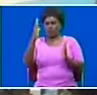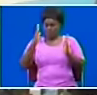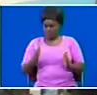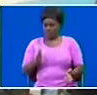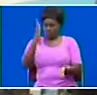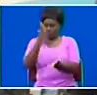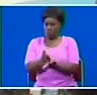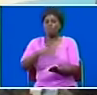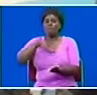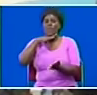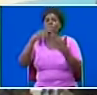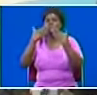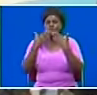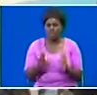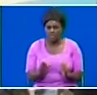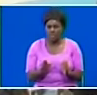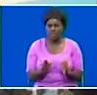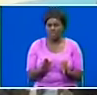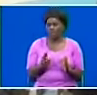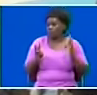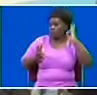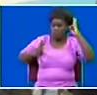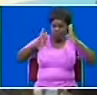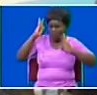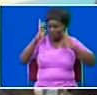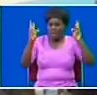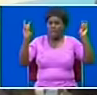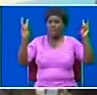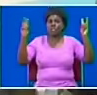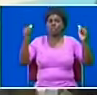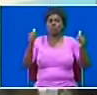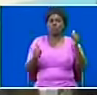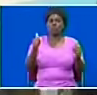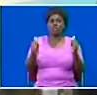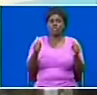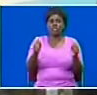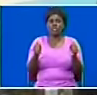confirmed dead from the violence, one is left wondering what are the issues that are going to shape this